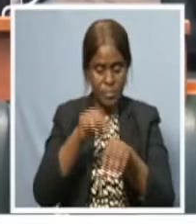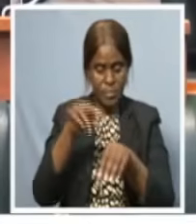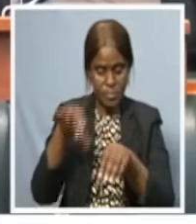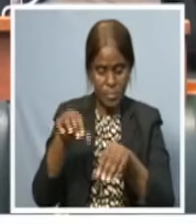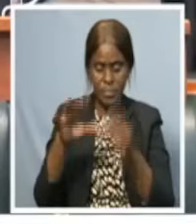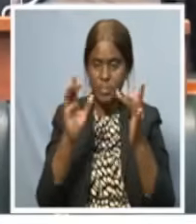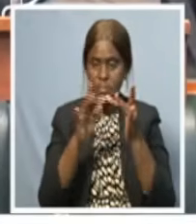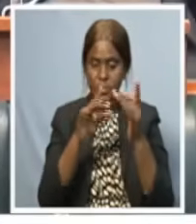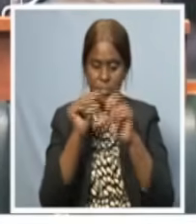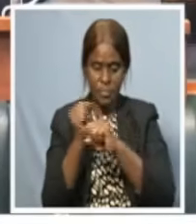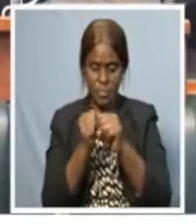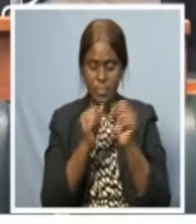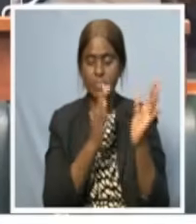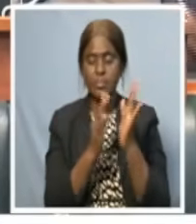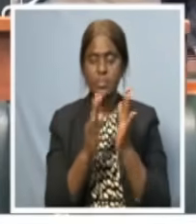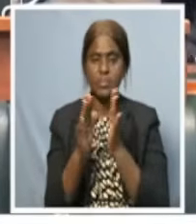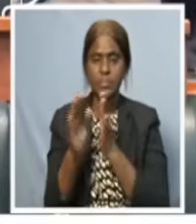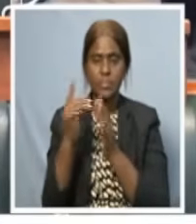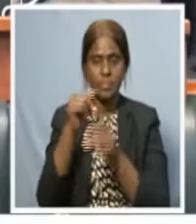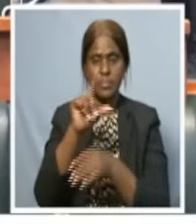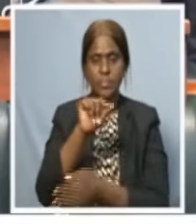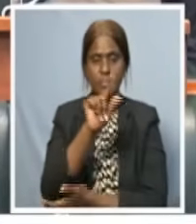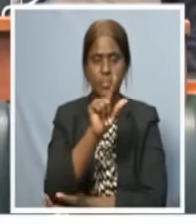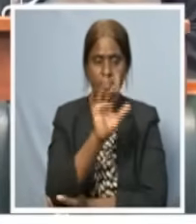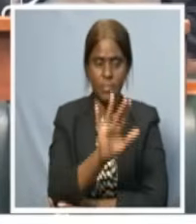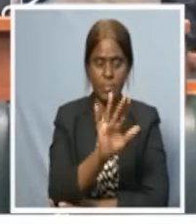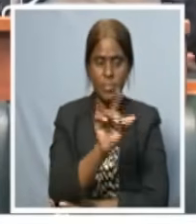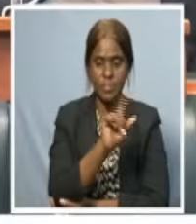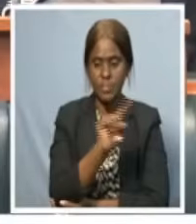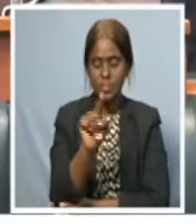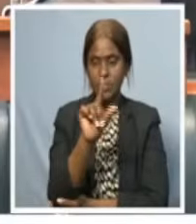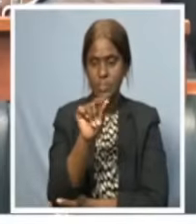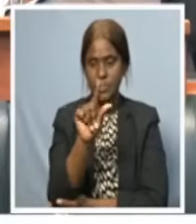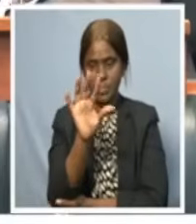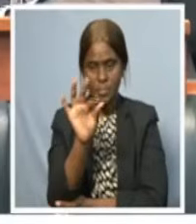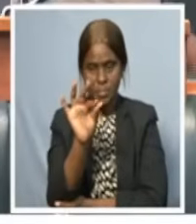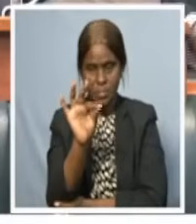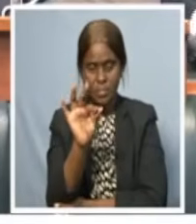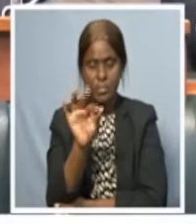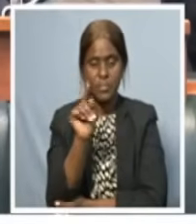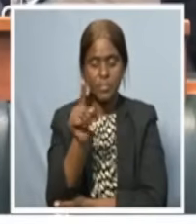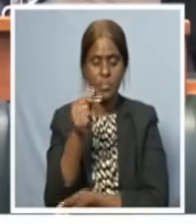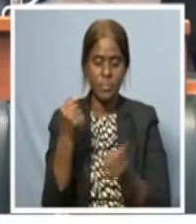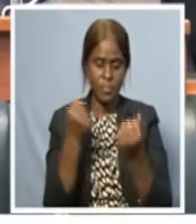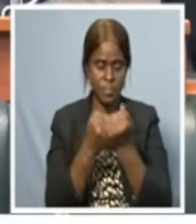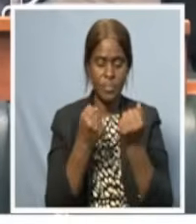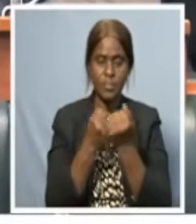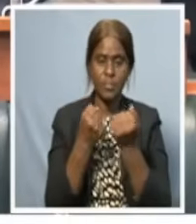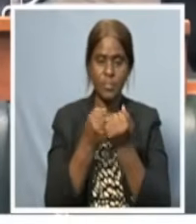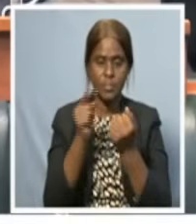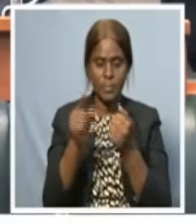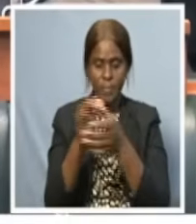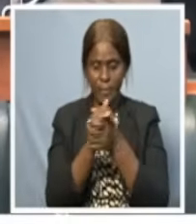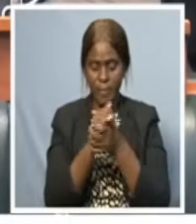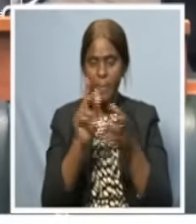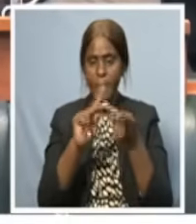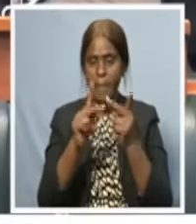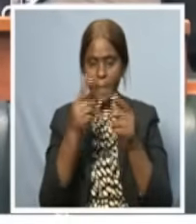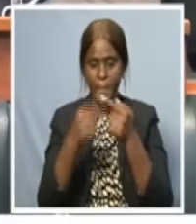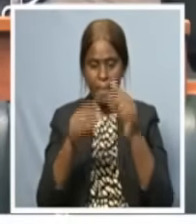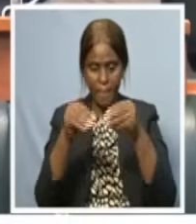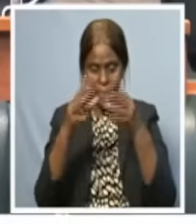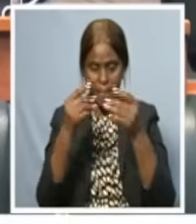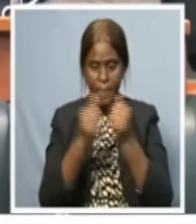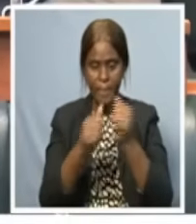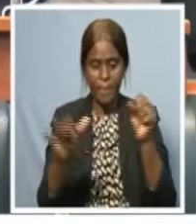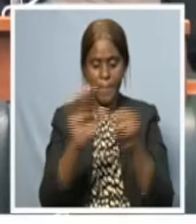Child Online Protection Strategy for 2025 to 2029, supported by cooperating partners,